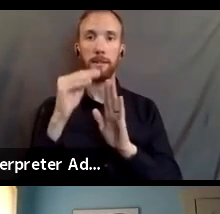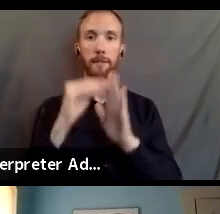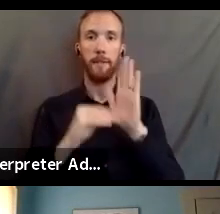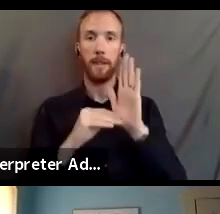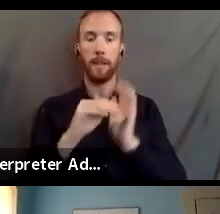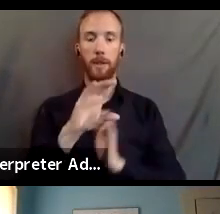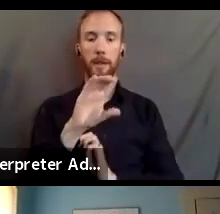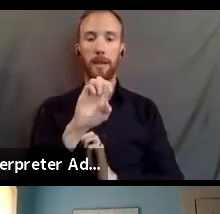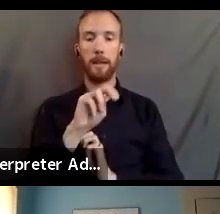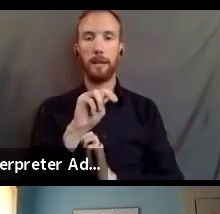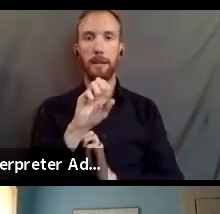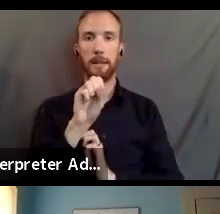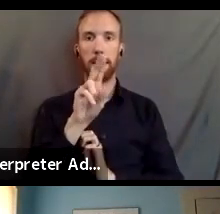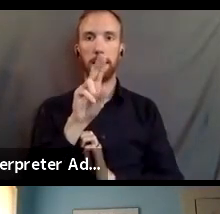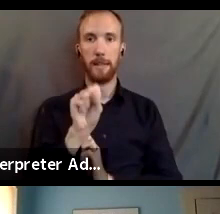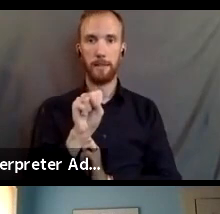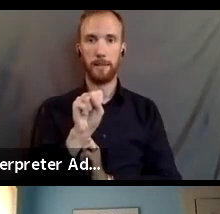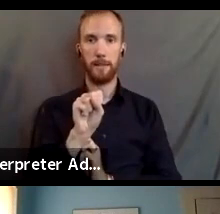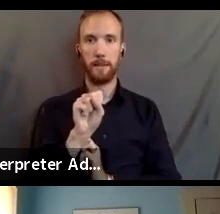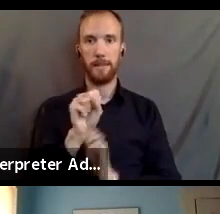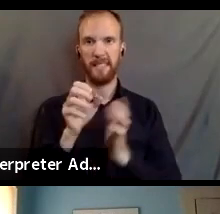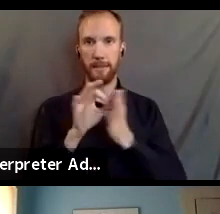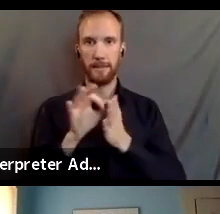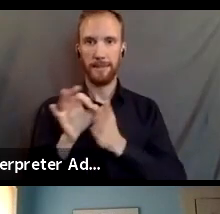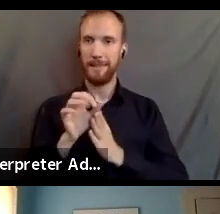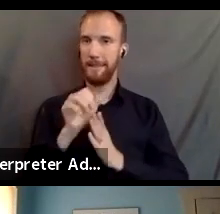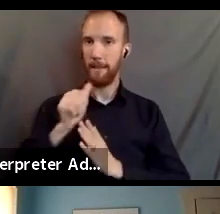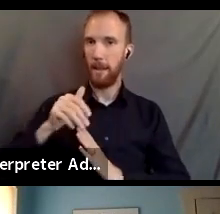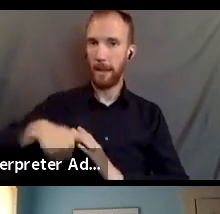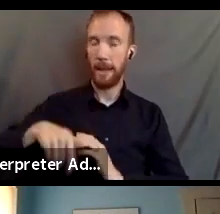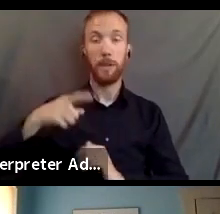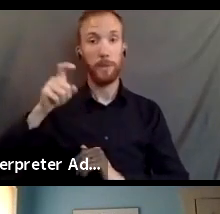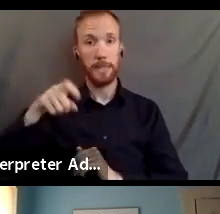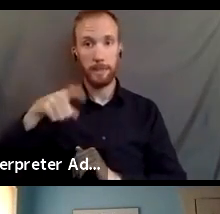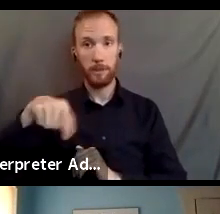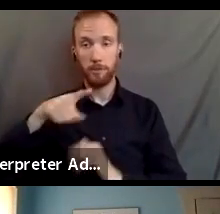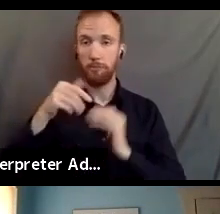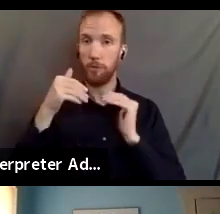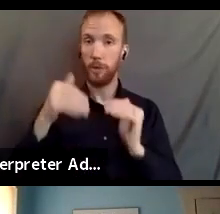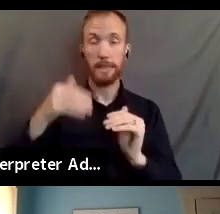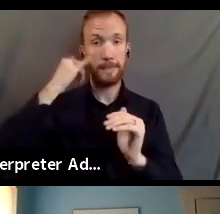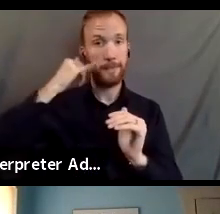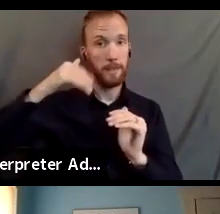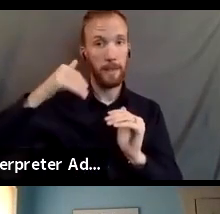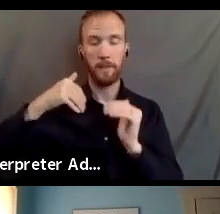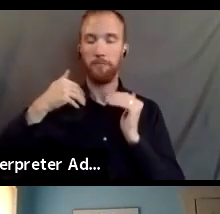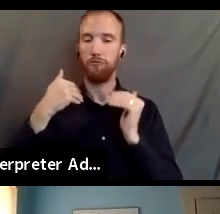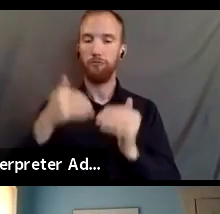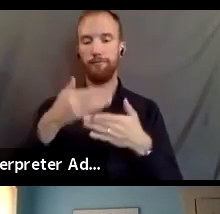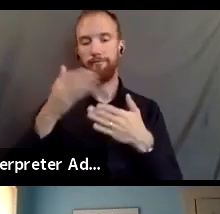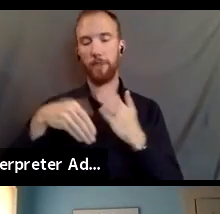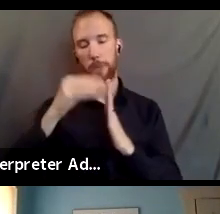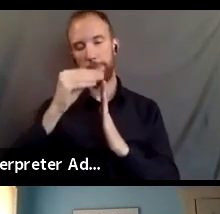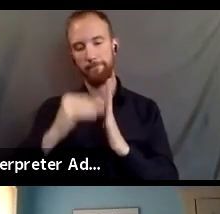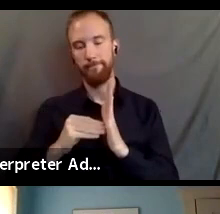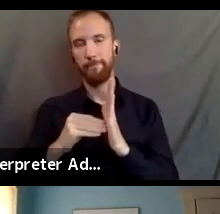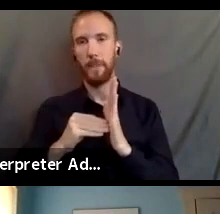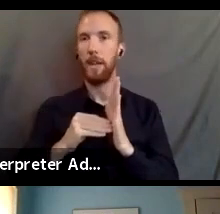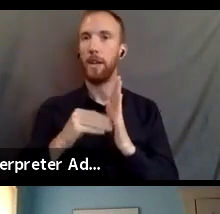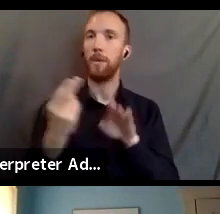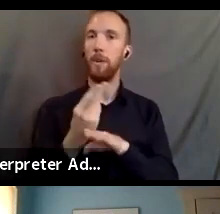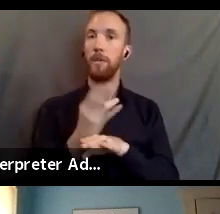too late we need you if you haven't done the census to complete the census the census is the basis by which